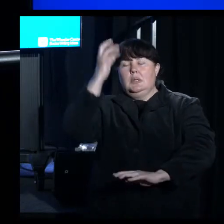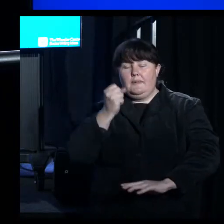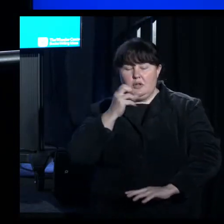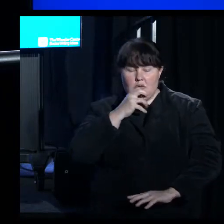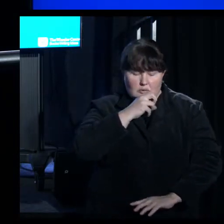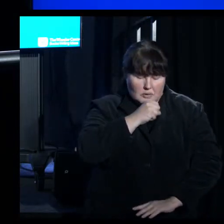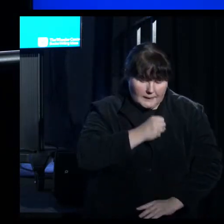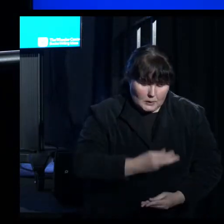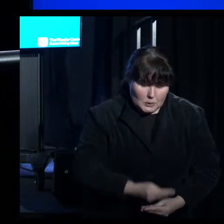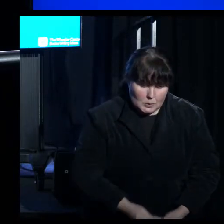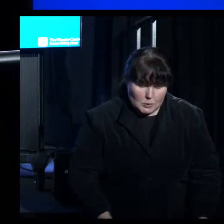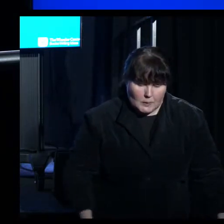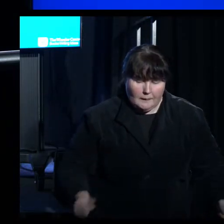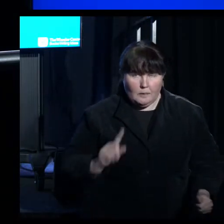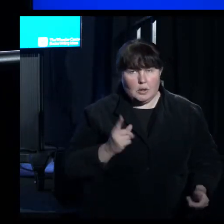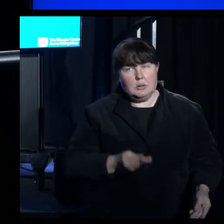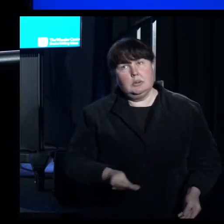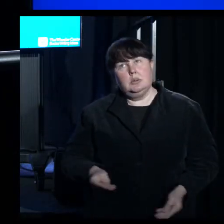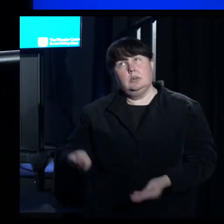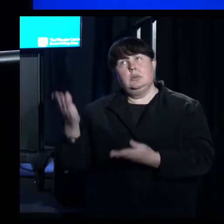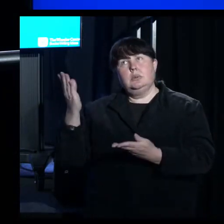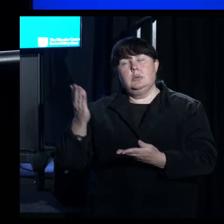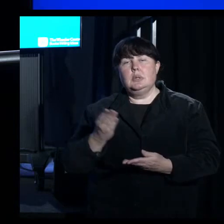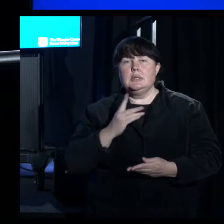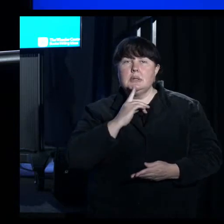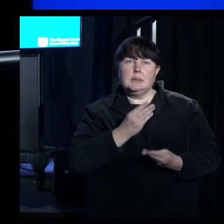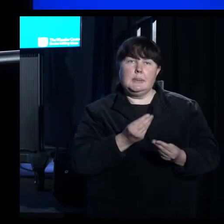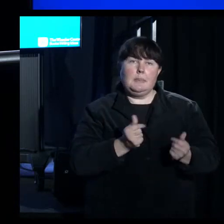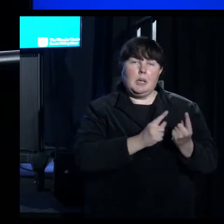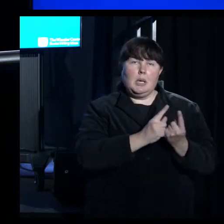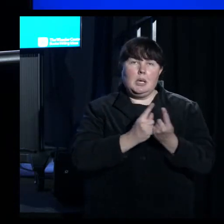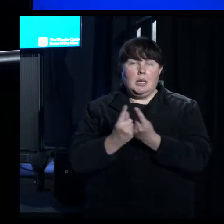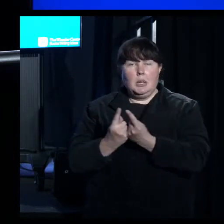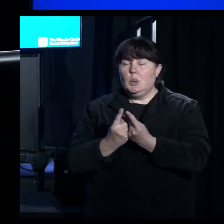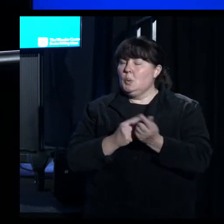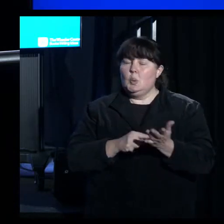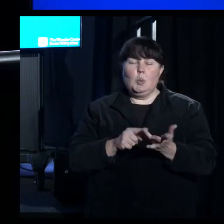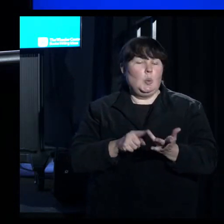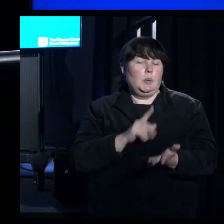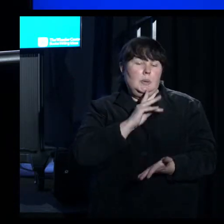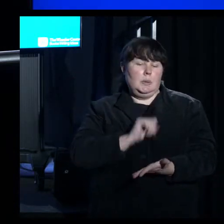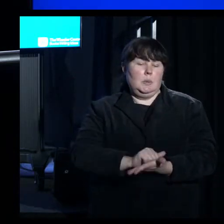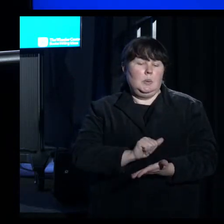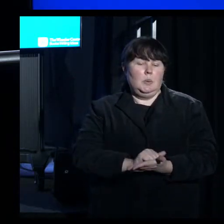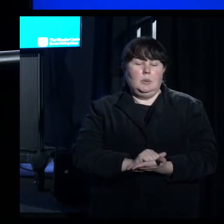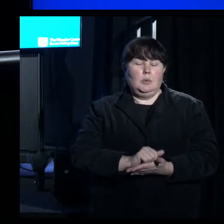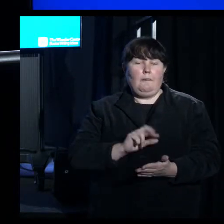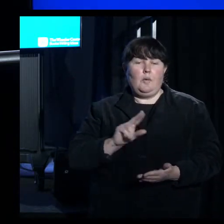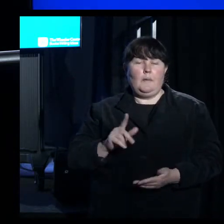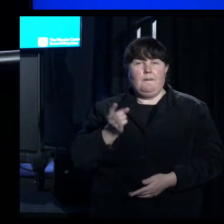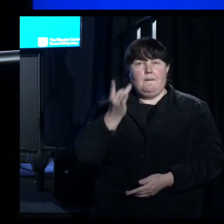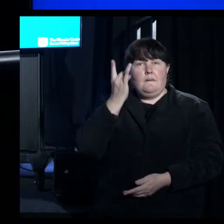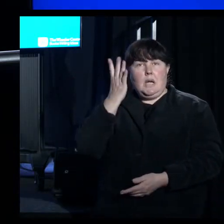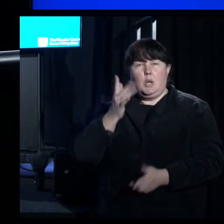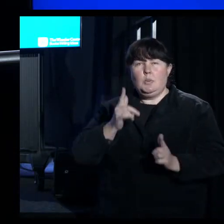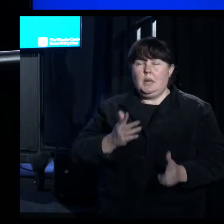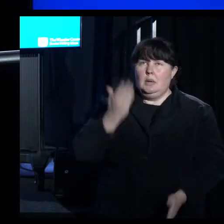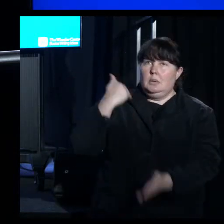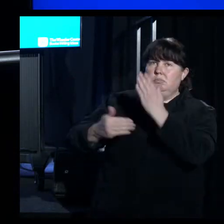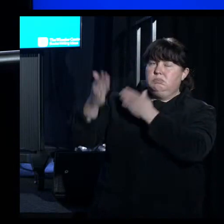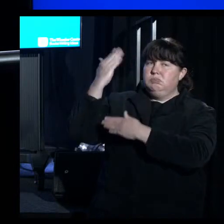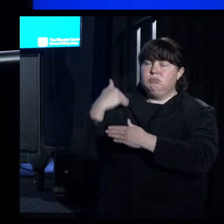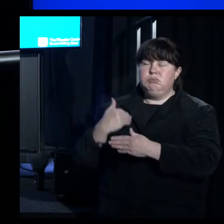to take it back. Says there are some things too hallowed for forgetting, too much of history to forgive.